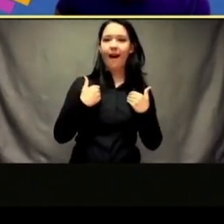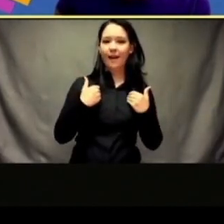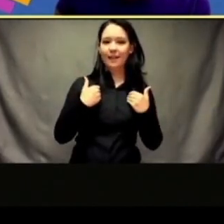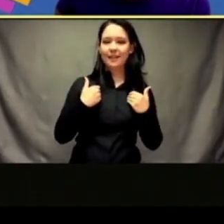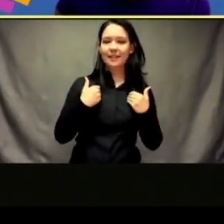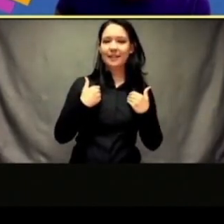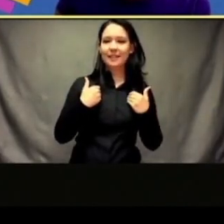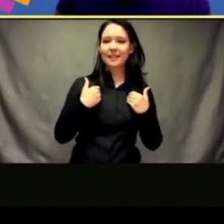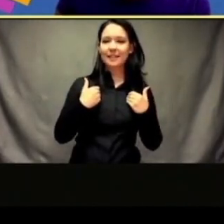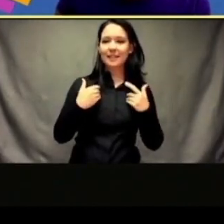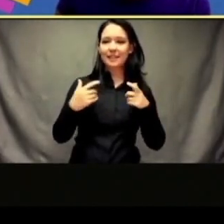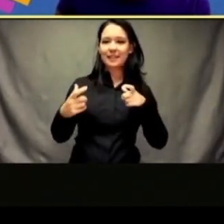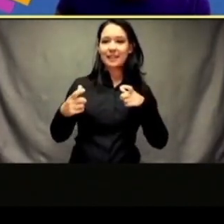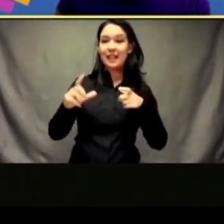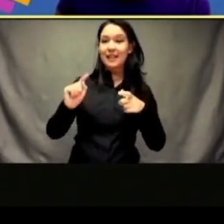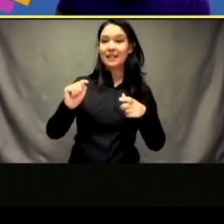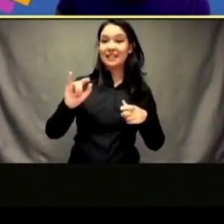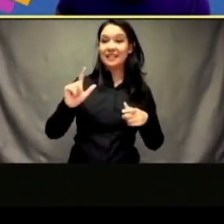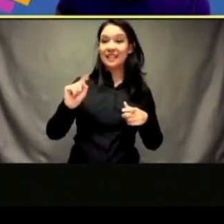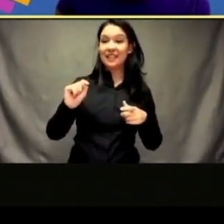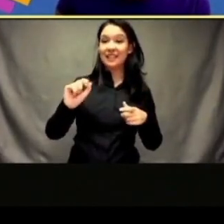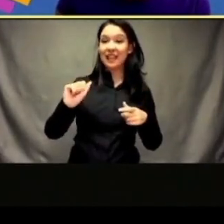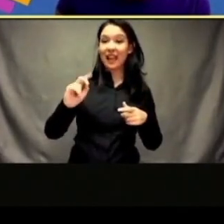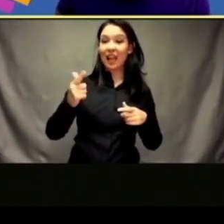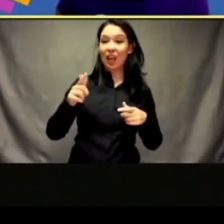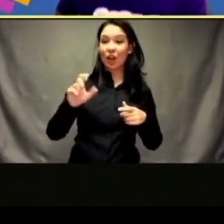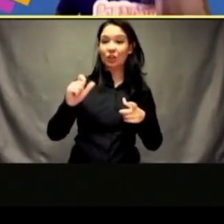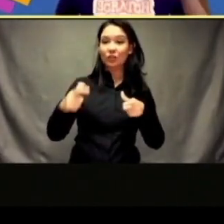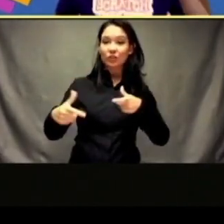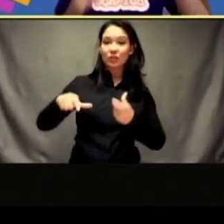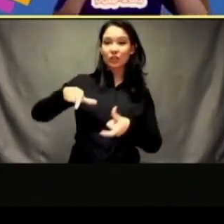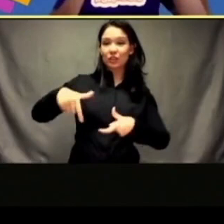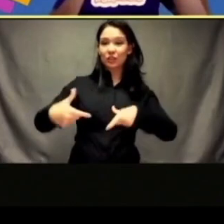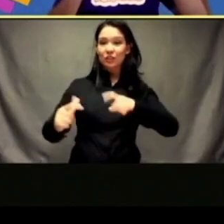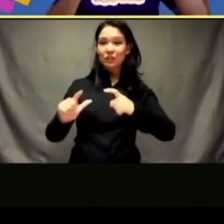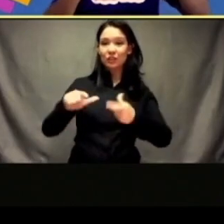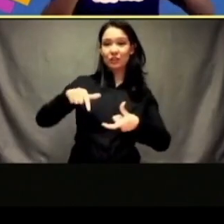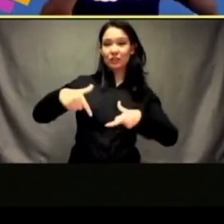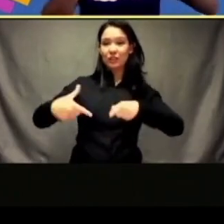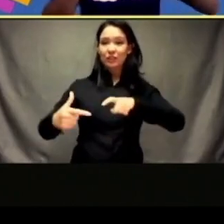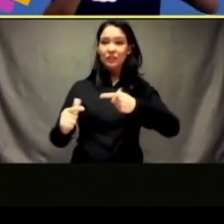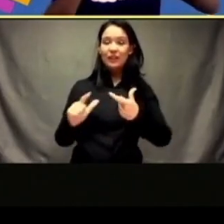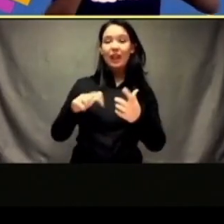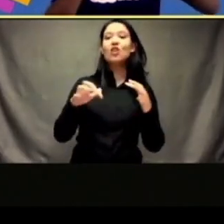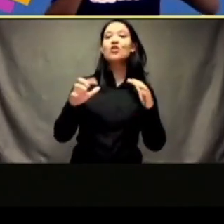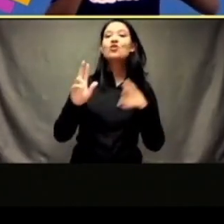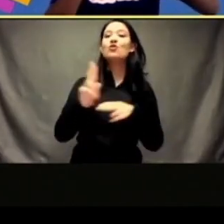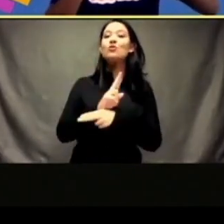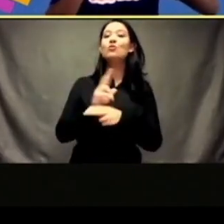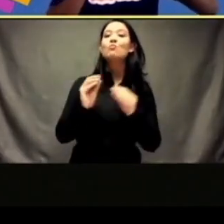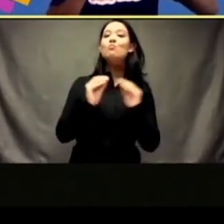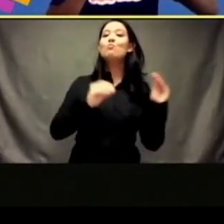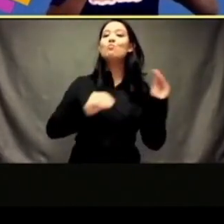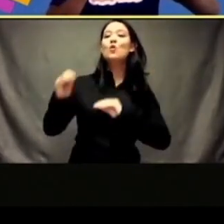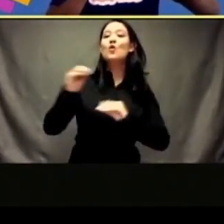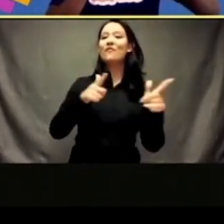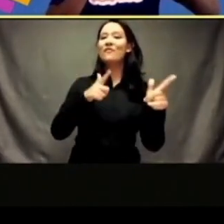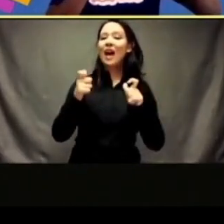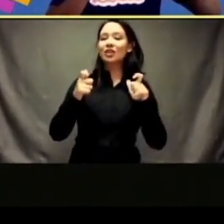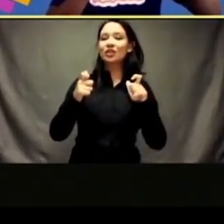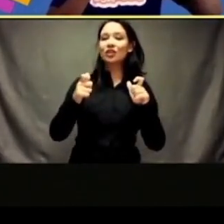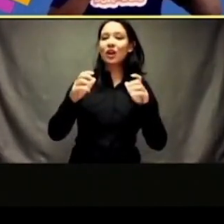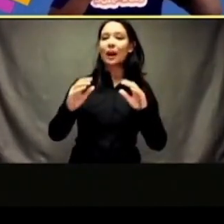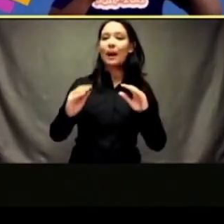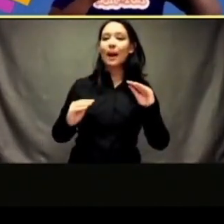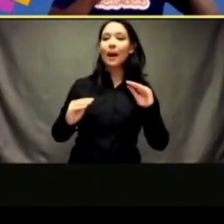tilt angles, and I'm just wondering if there's a way that I can make it move even faster depending on how far up or down